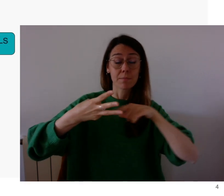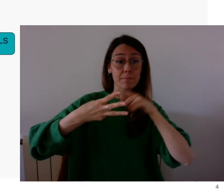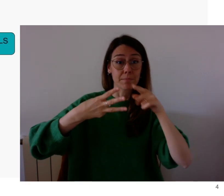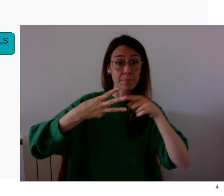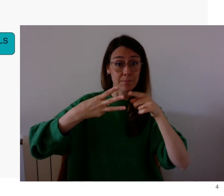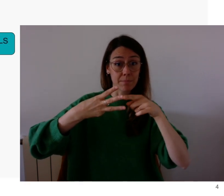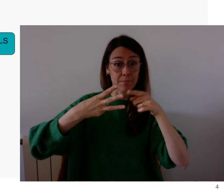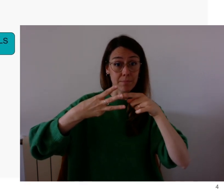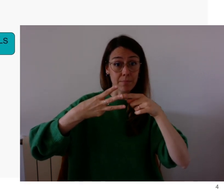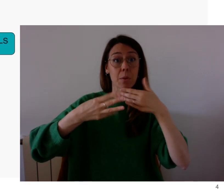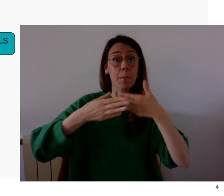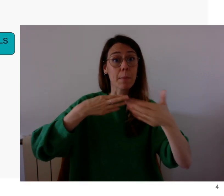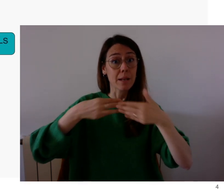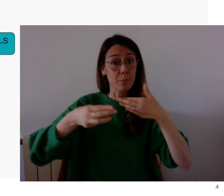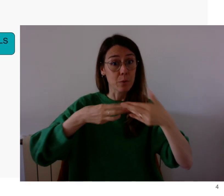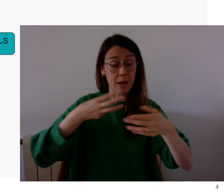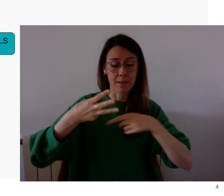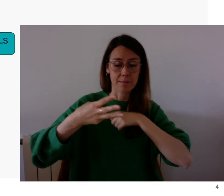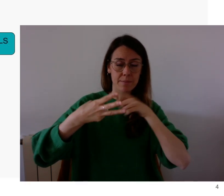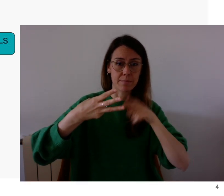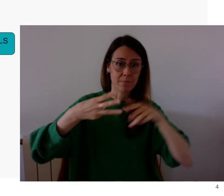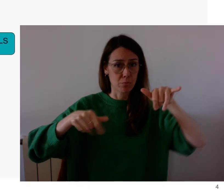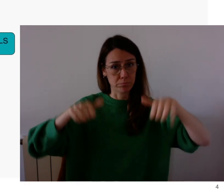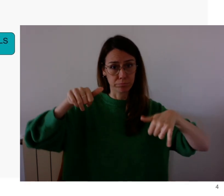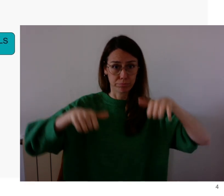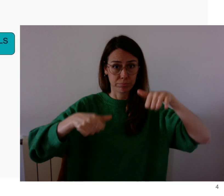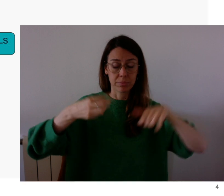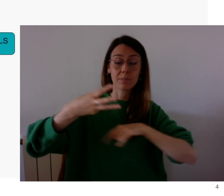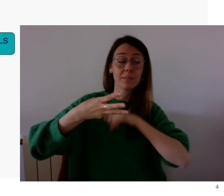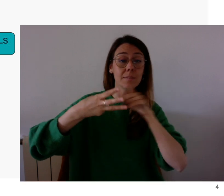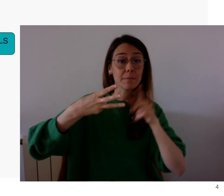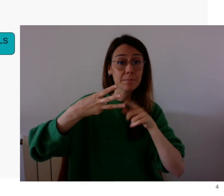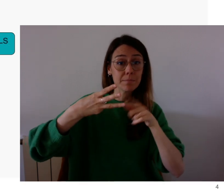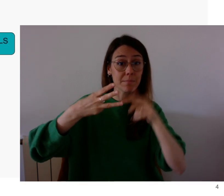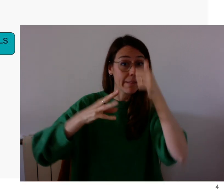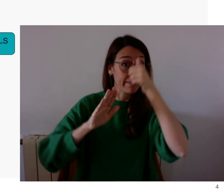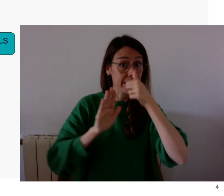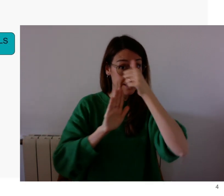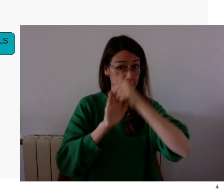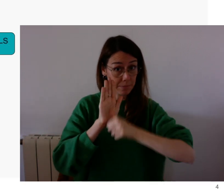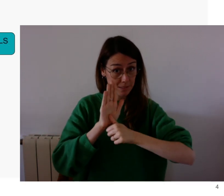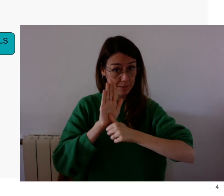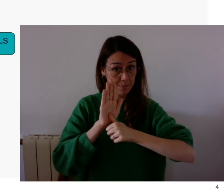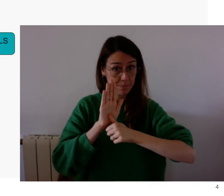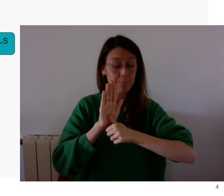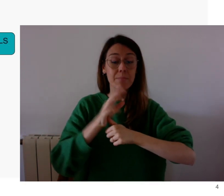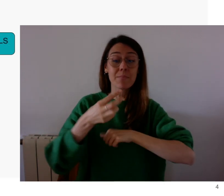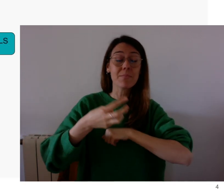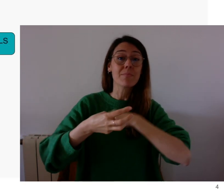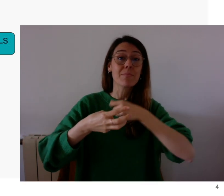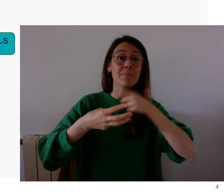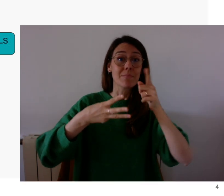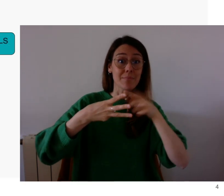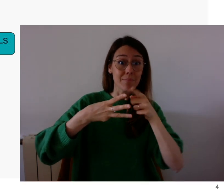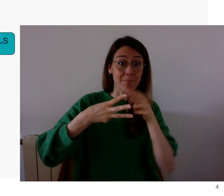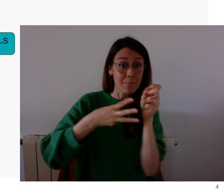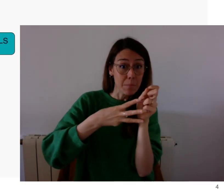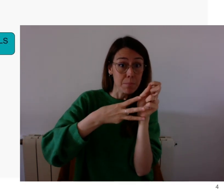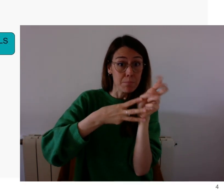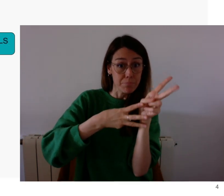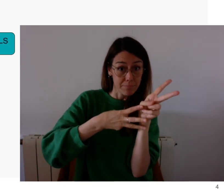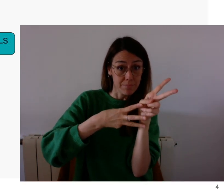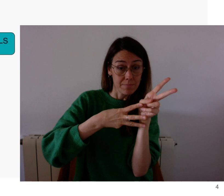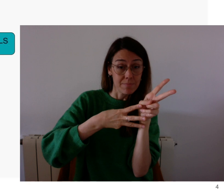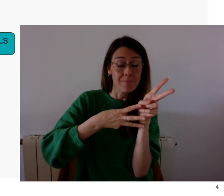manipulate, or describe. And for each function, we find different